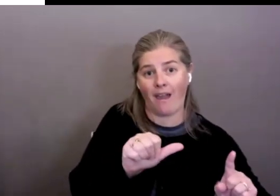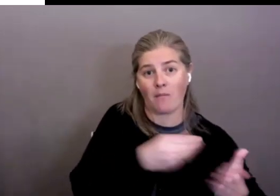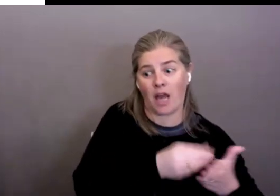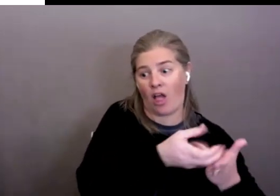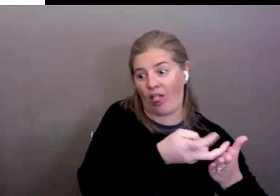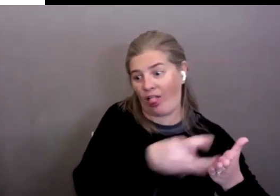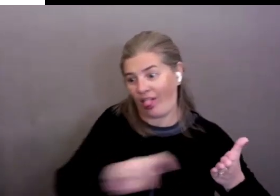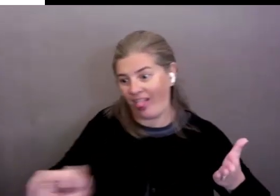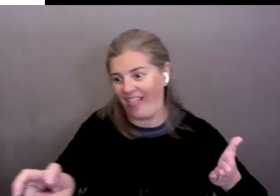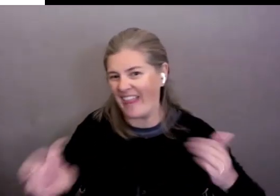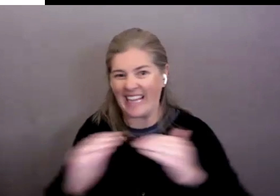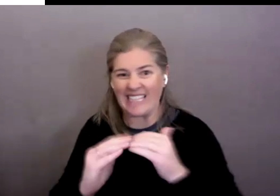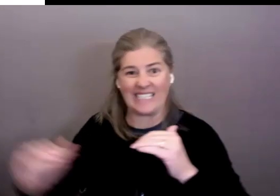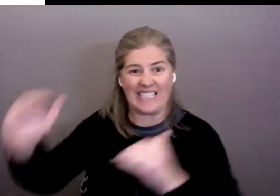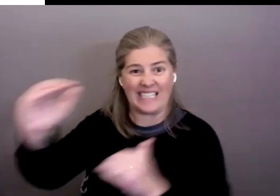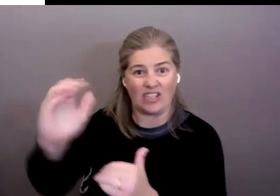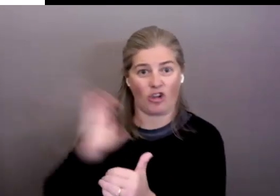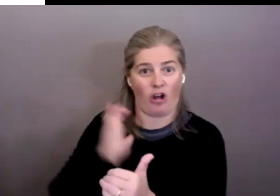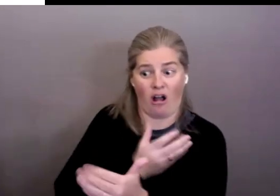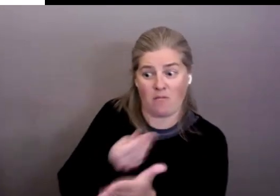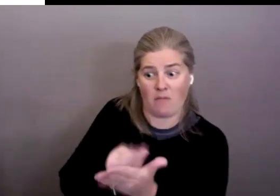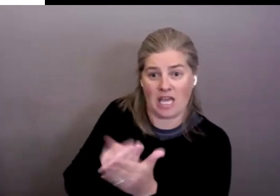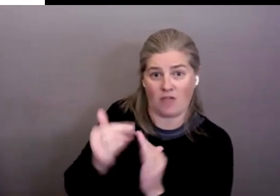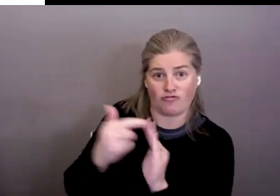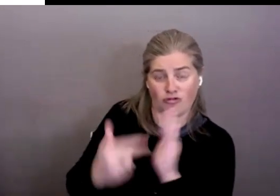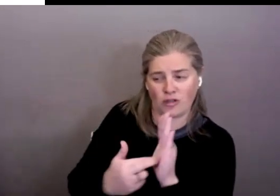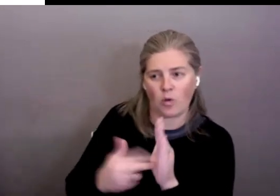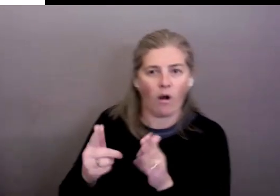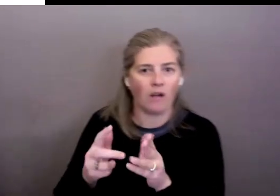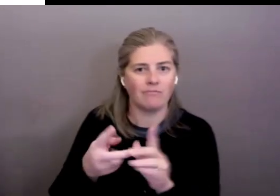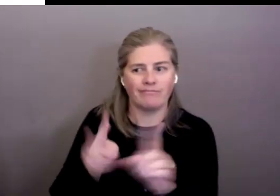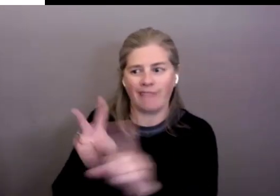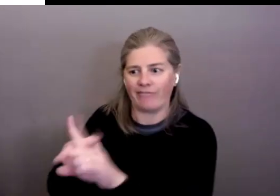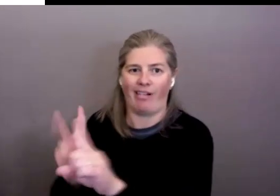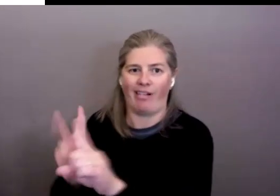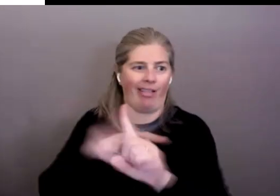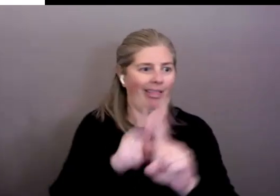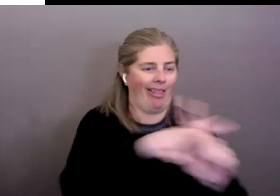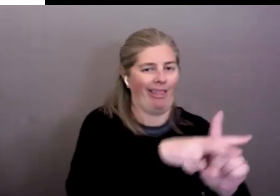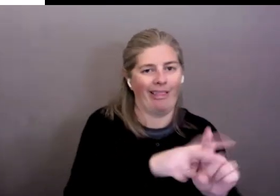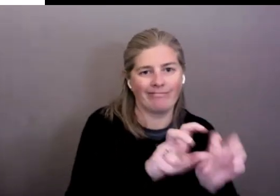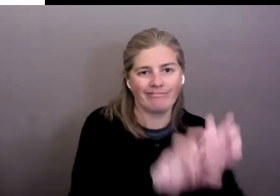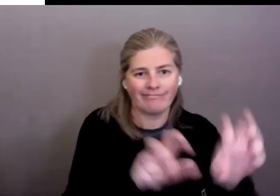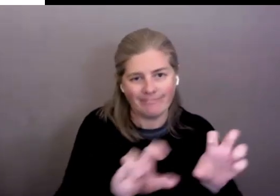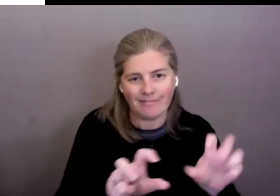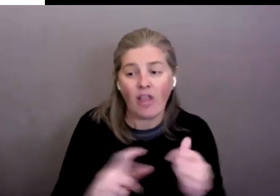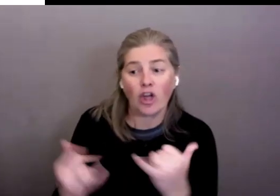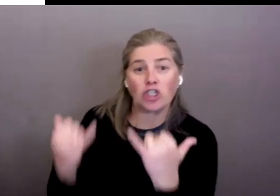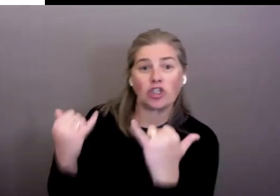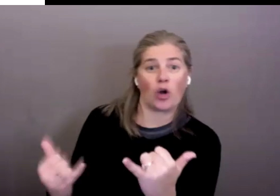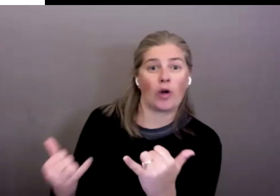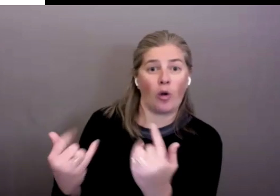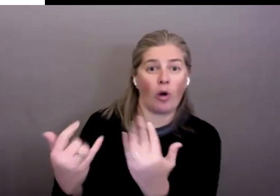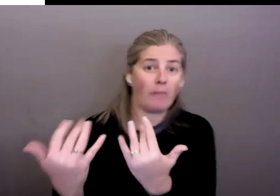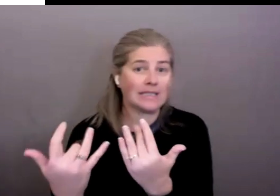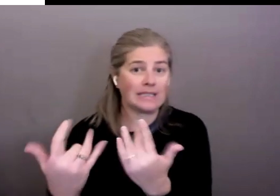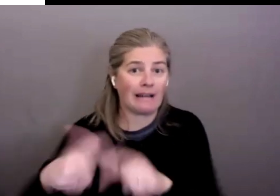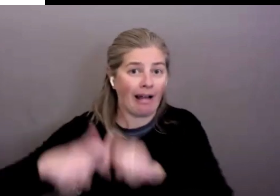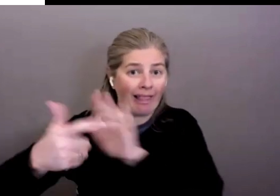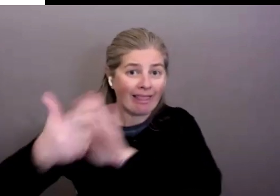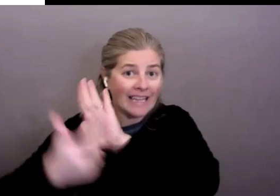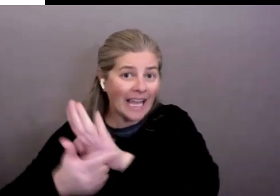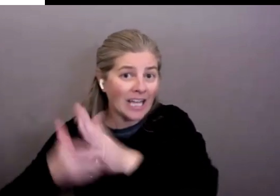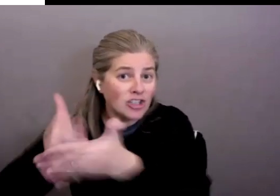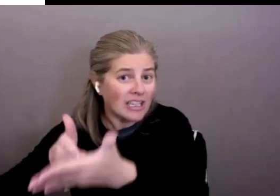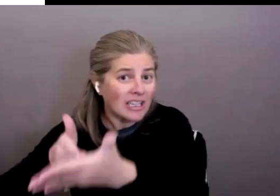and/or reallotment of funds within the last 3 fiscal years. There is current or pending litigation involving the AAA,